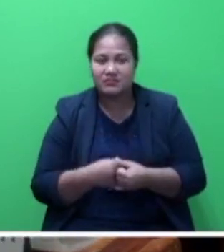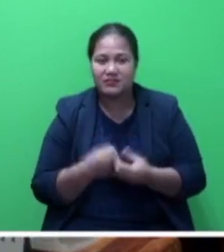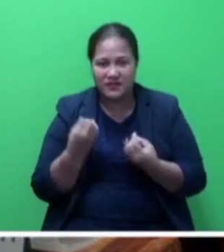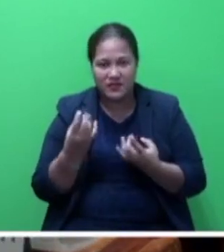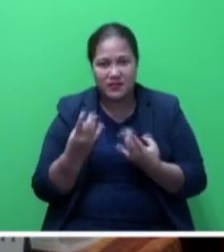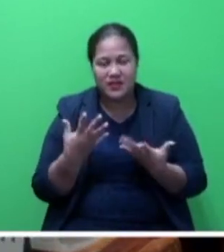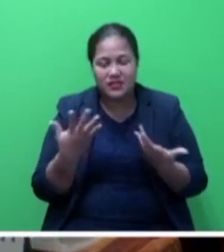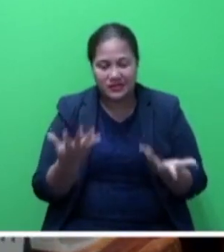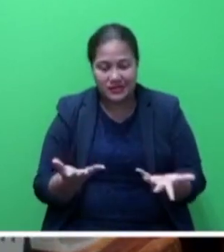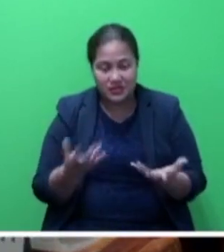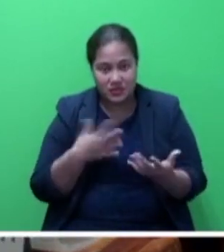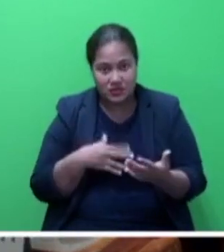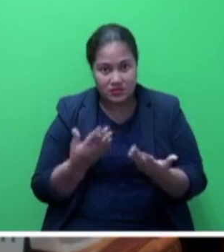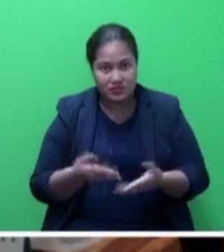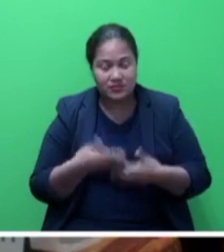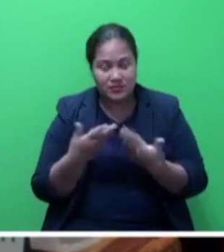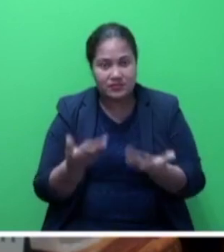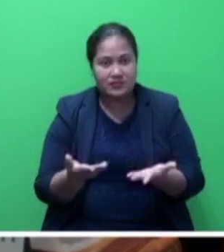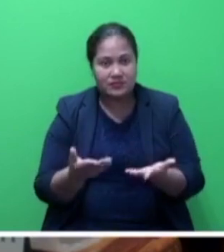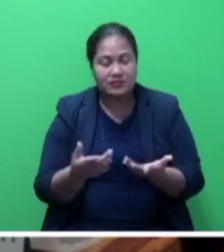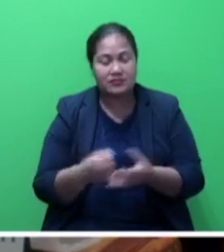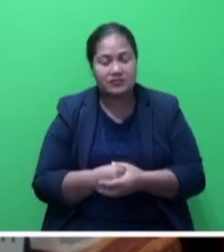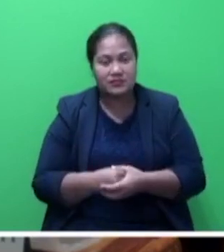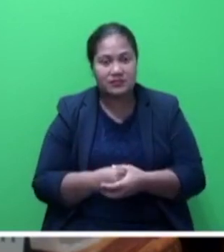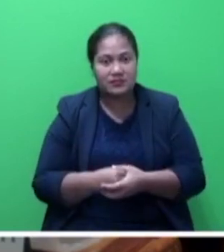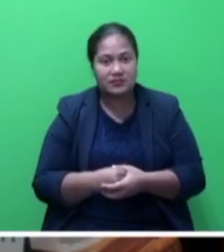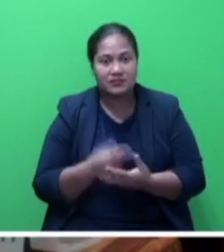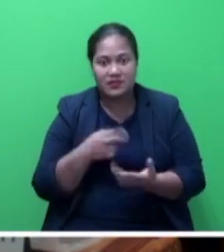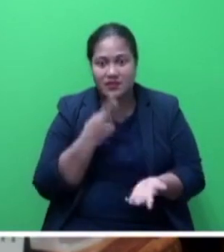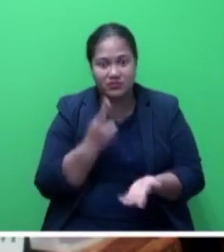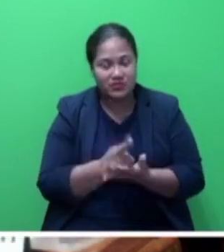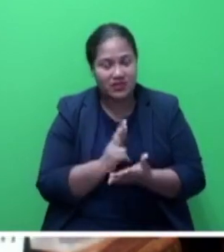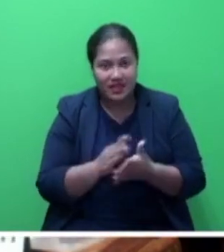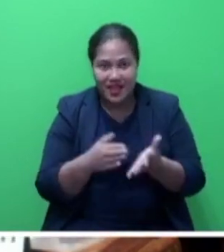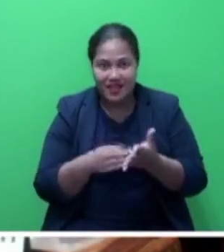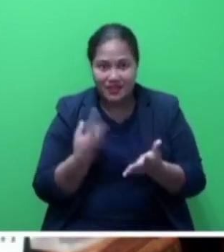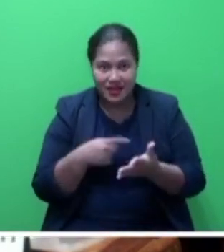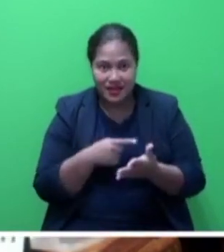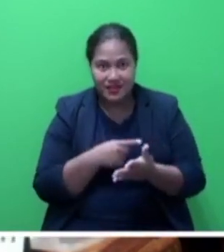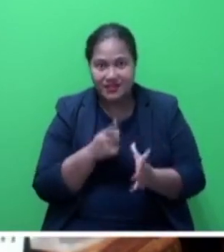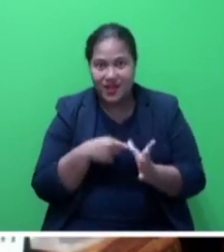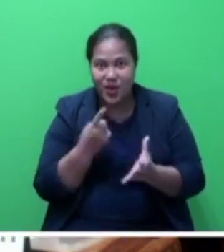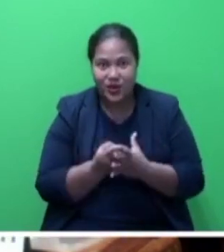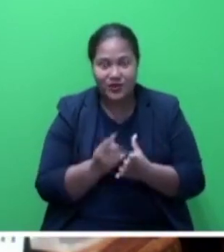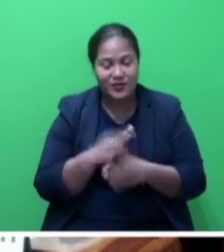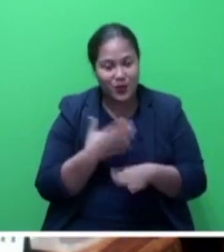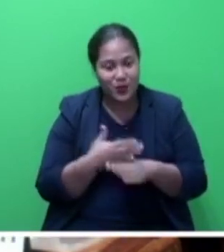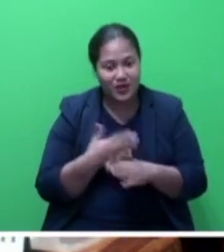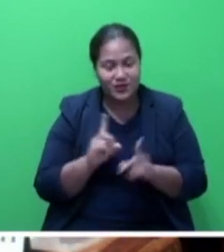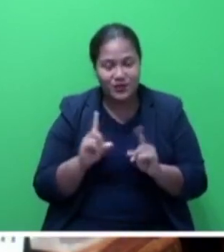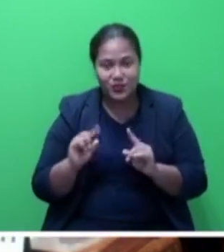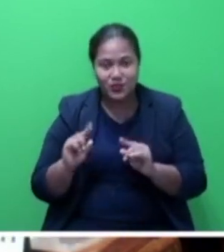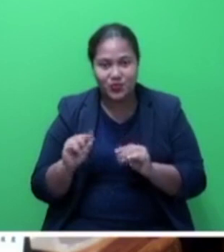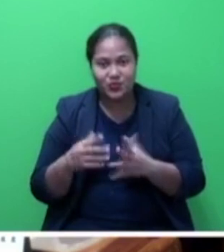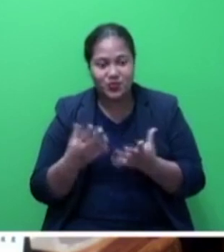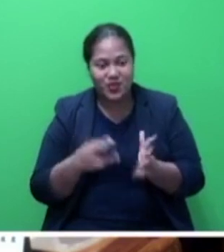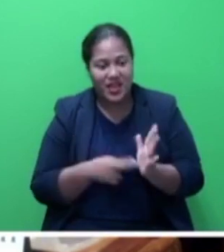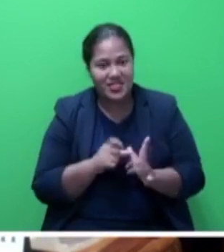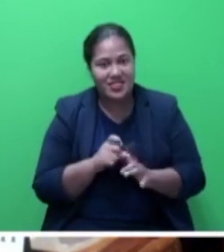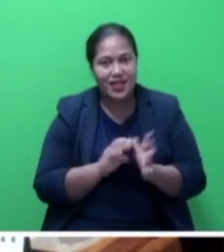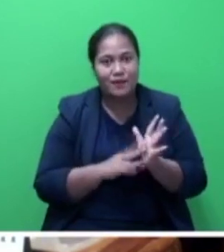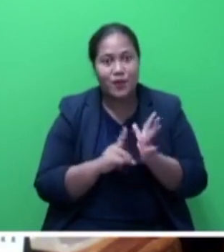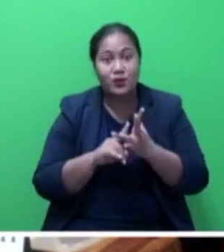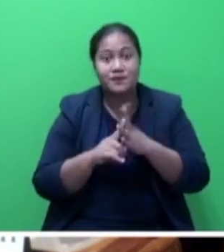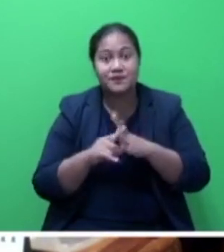and of course, it really helps us a lot in the work that we undertake at the NDMO office, Mr. Speaker, sir. Mr.